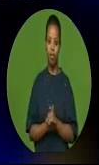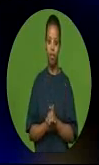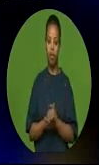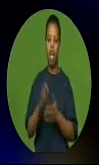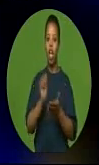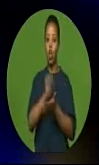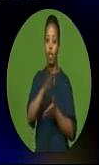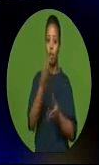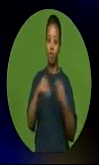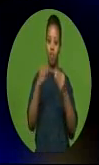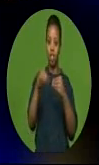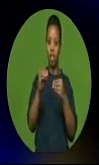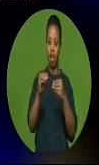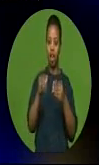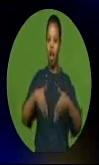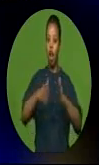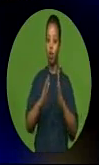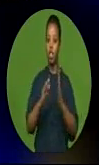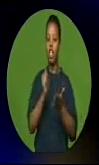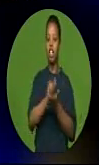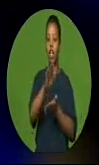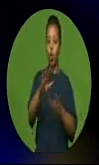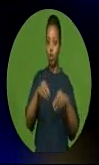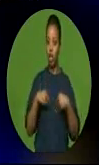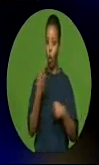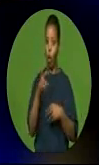Consignment selling allows the consignee